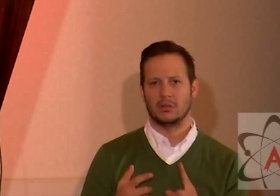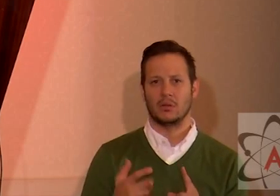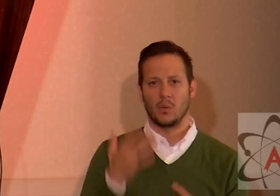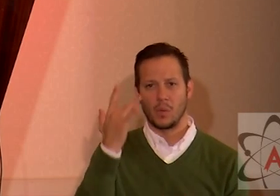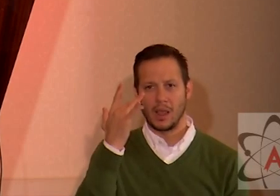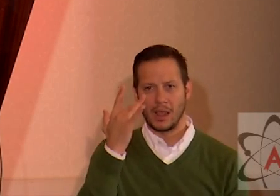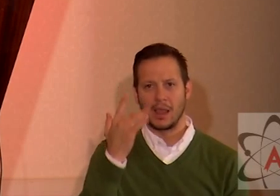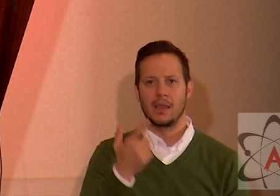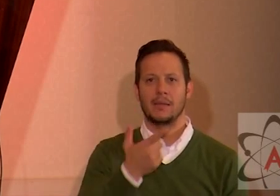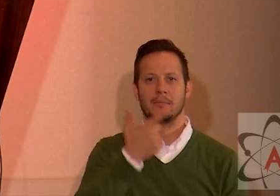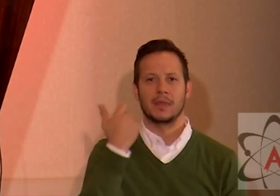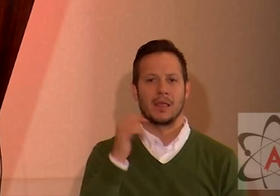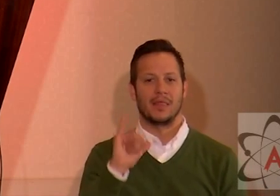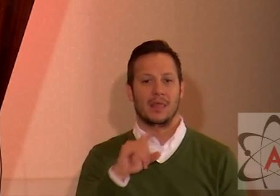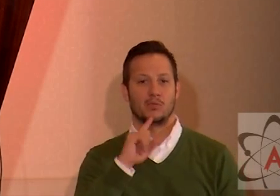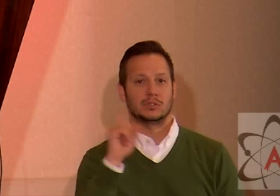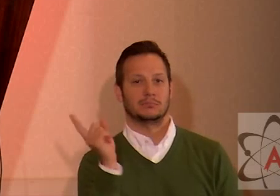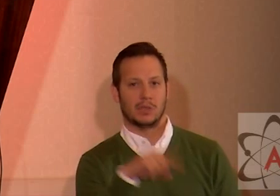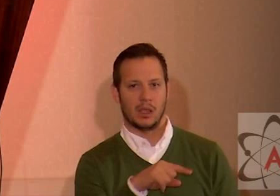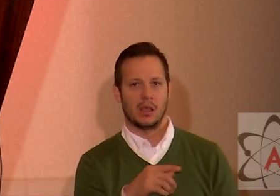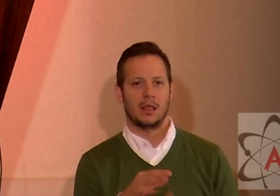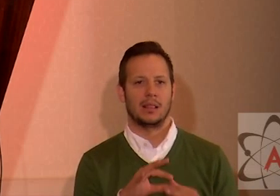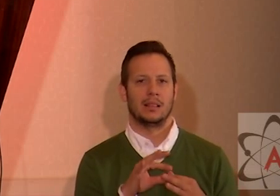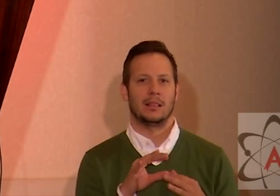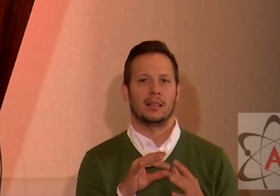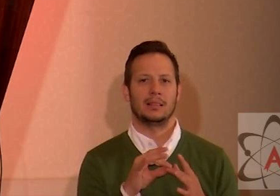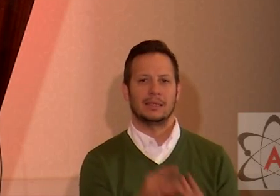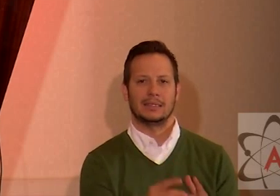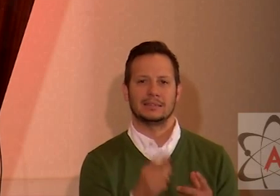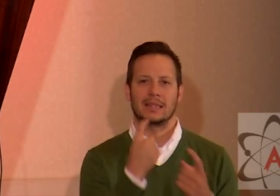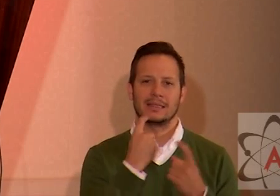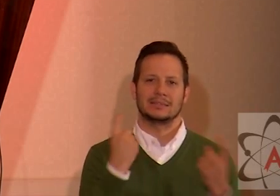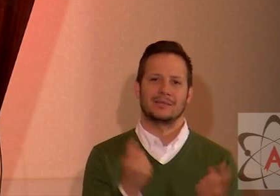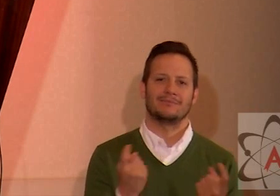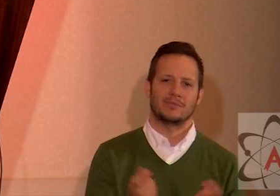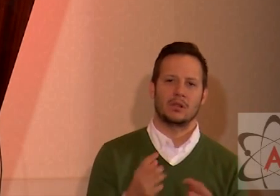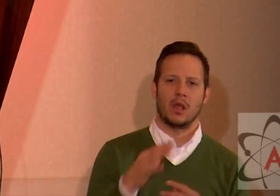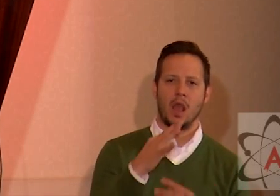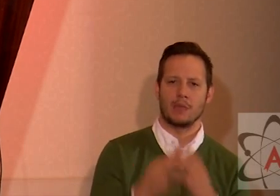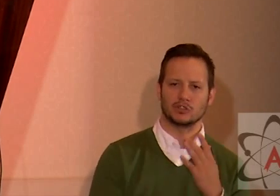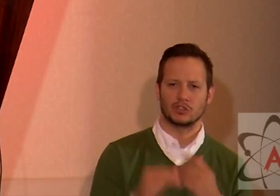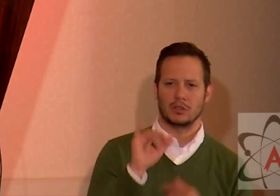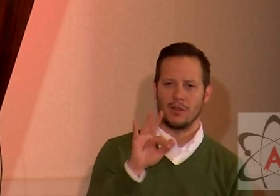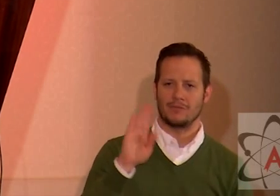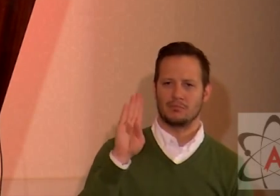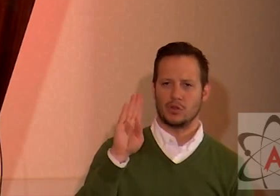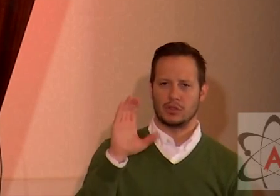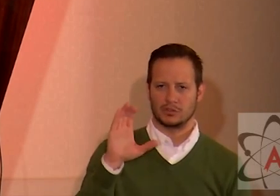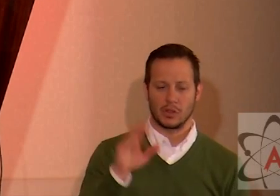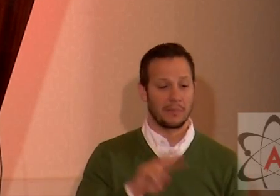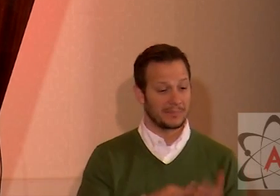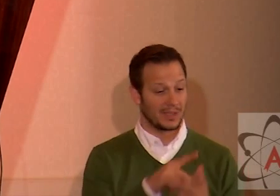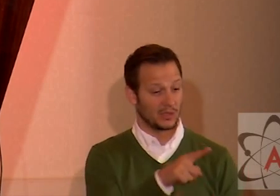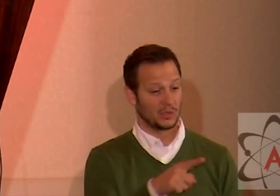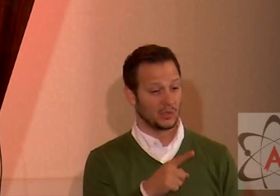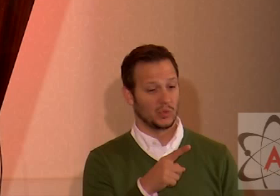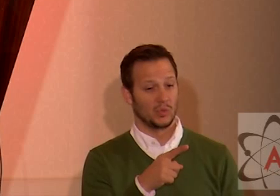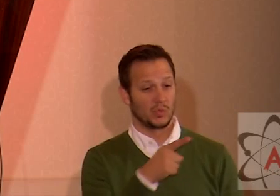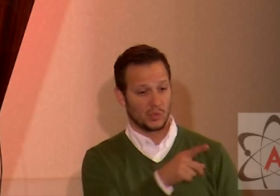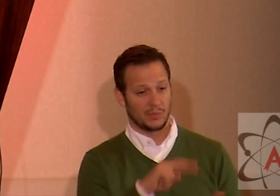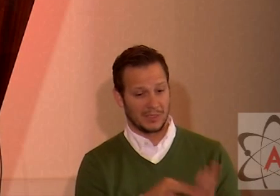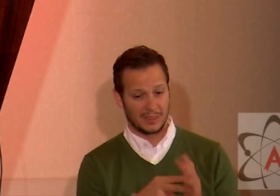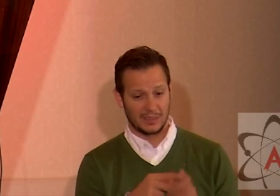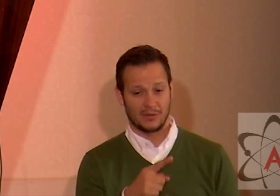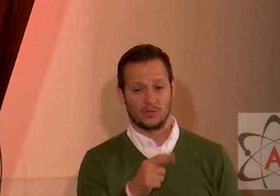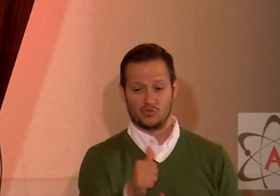trigger a response that would lead to the sinful option of birth control. Let me get this straight. Refusing to say